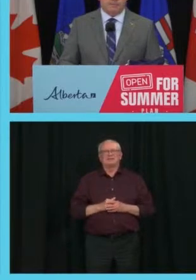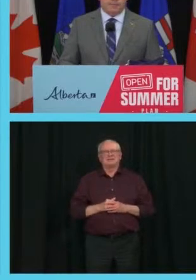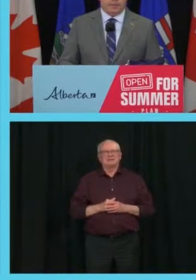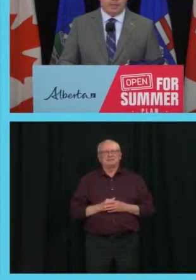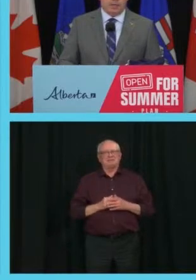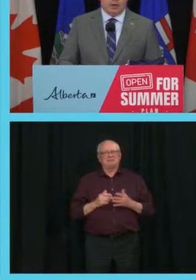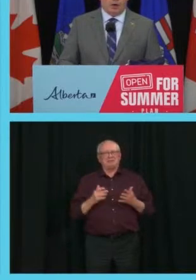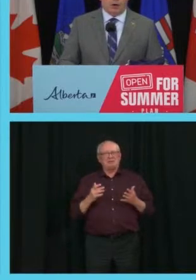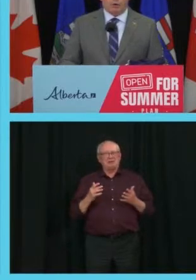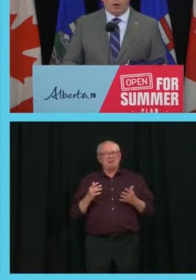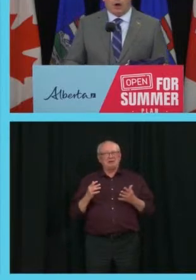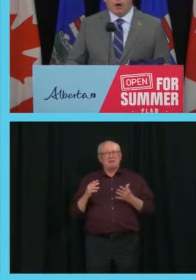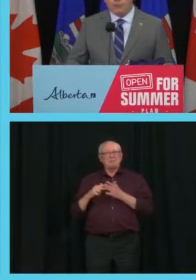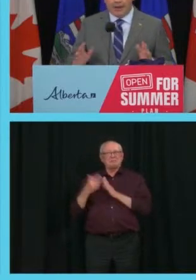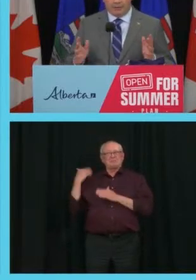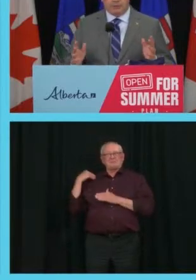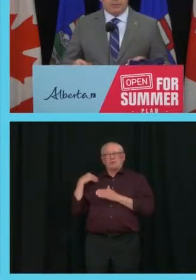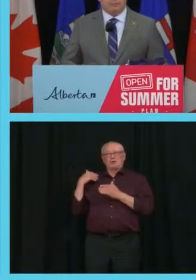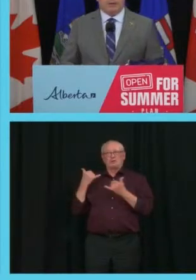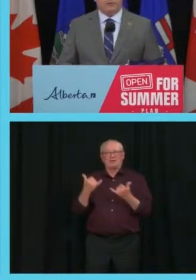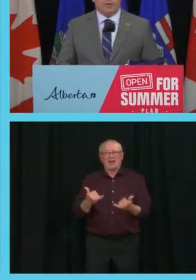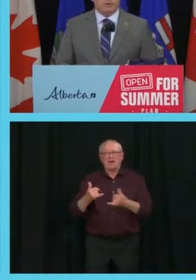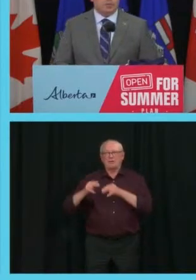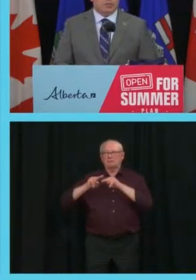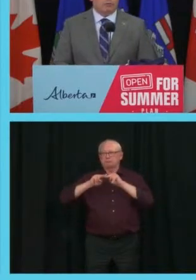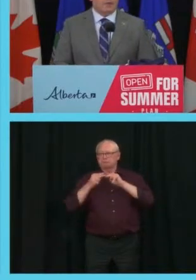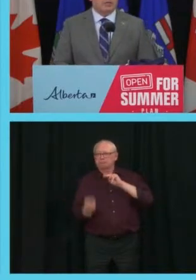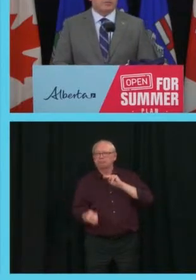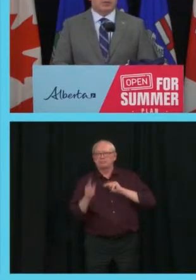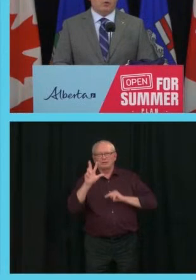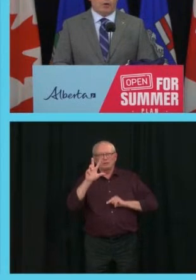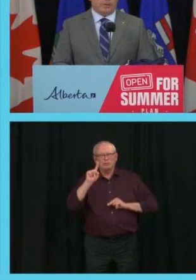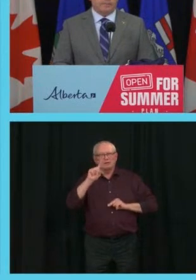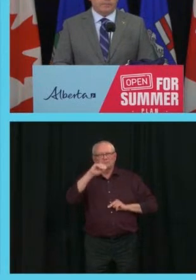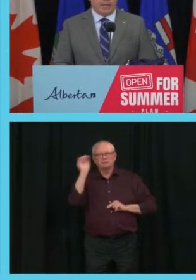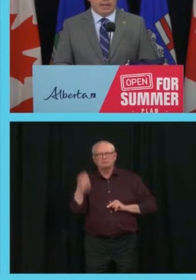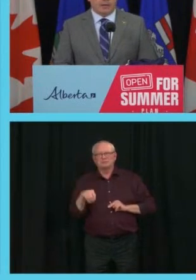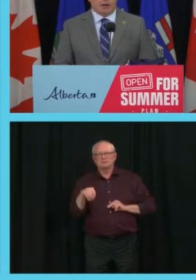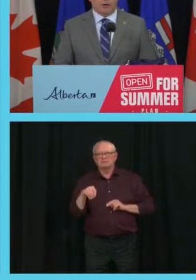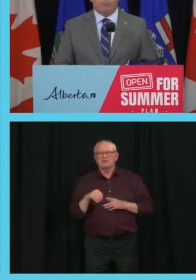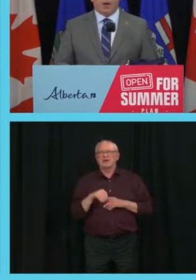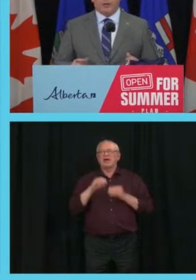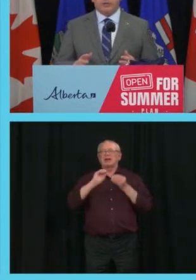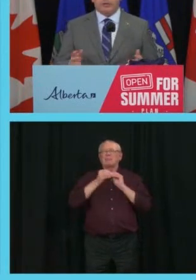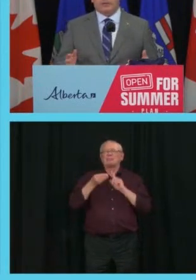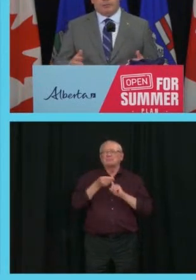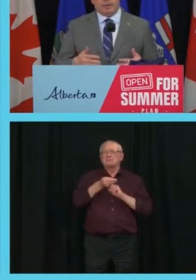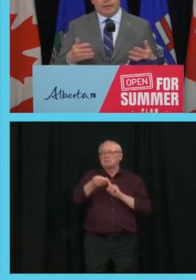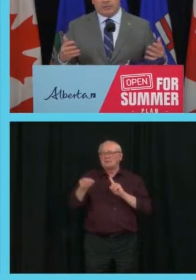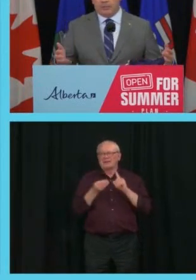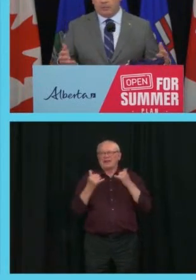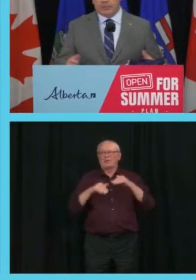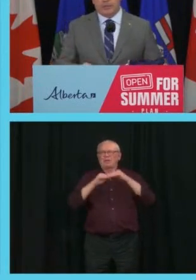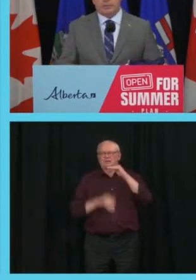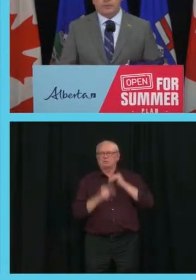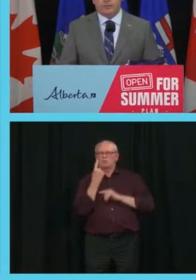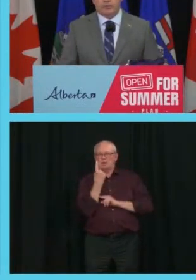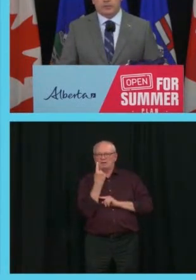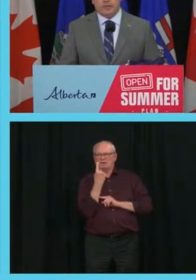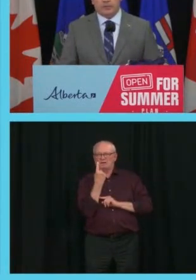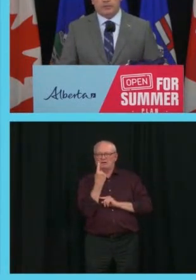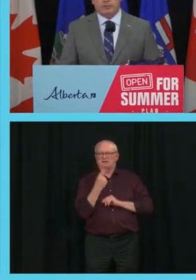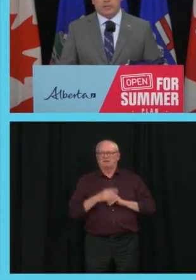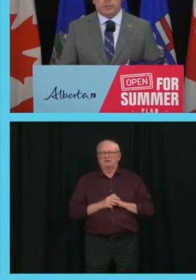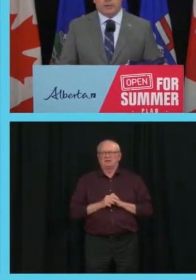began. Our R value, that rate of transmission, remains below 1, and our positivity rate, that's the percentage of